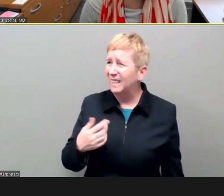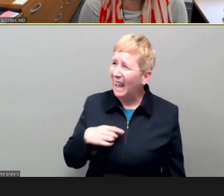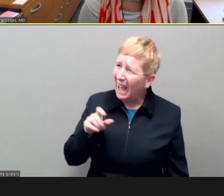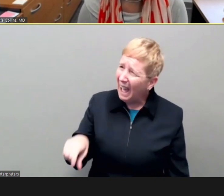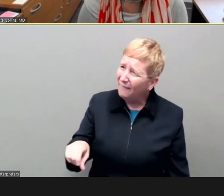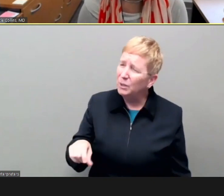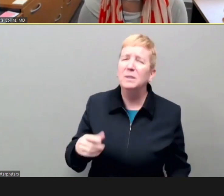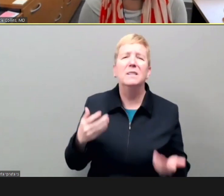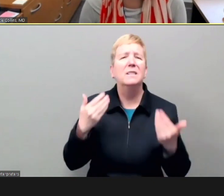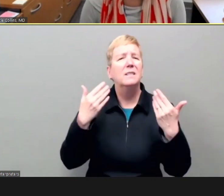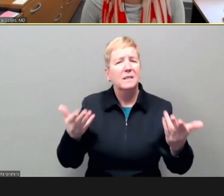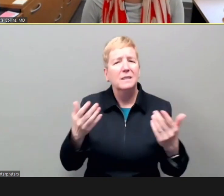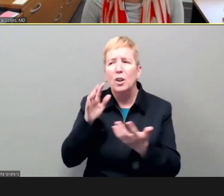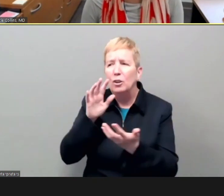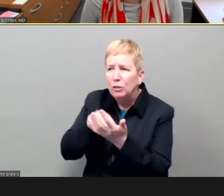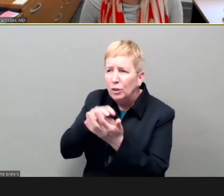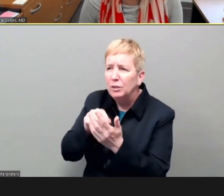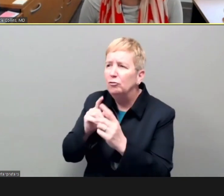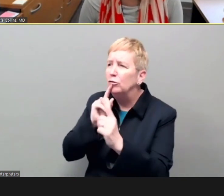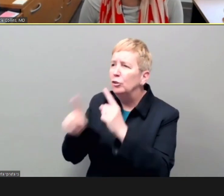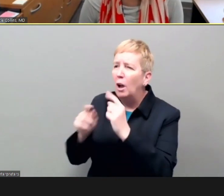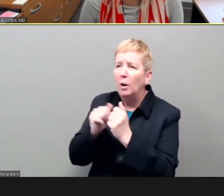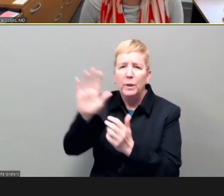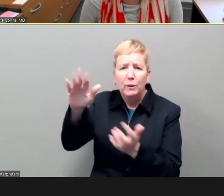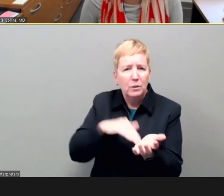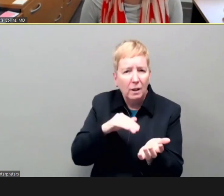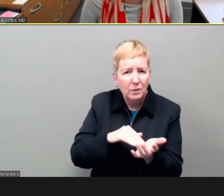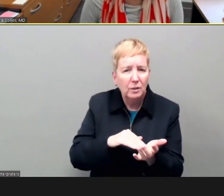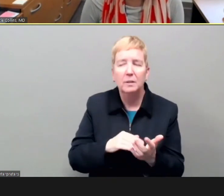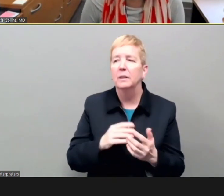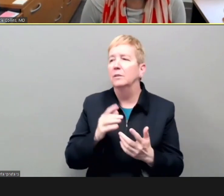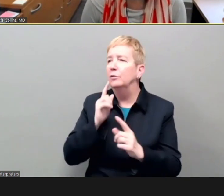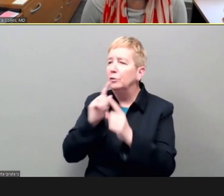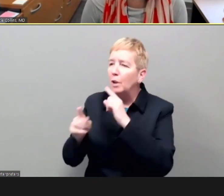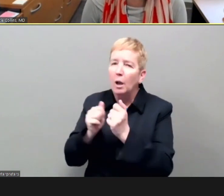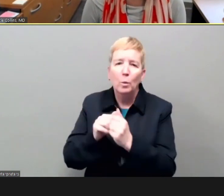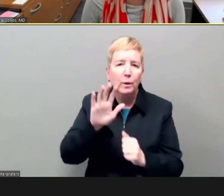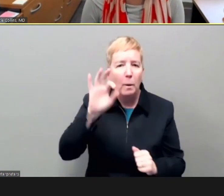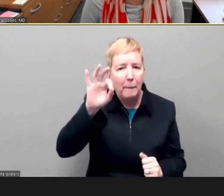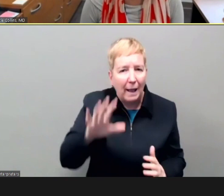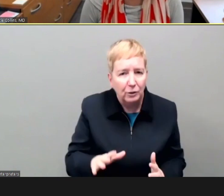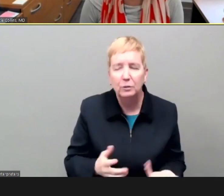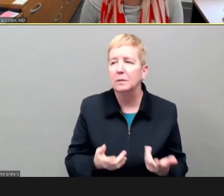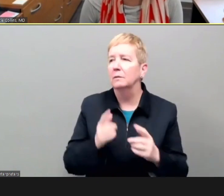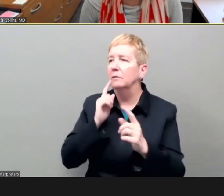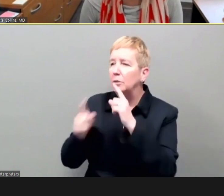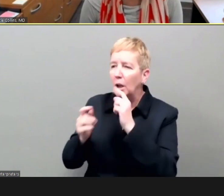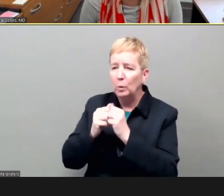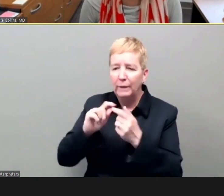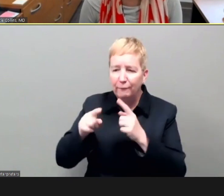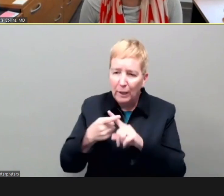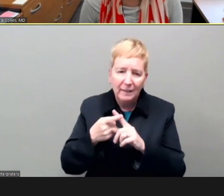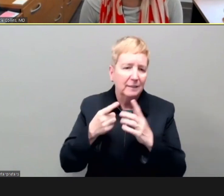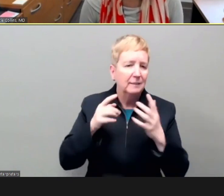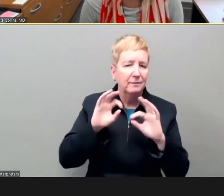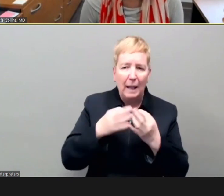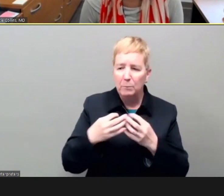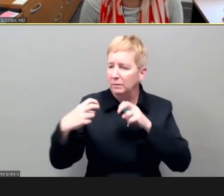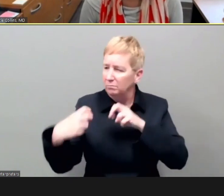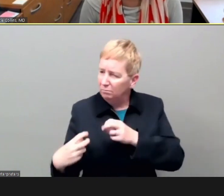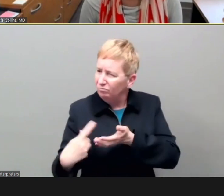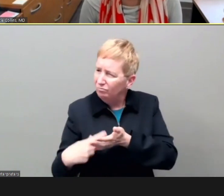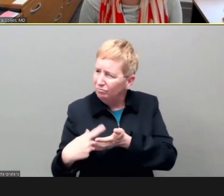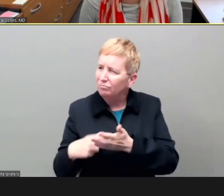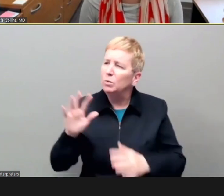the facts. Talk with your primary care provider, talk with your pastor, talk with a friend or family who has been vaccinated about